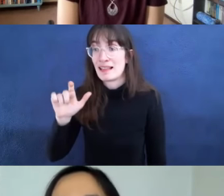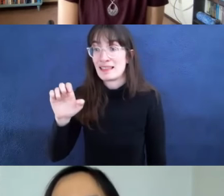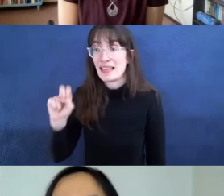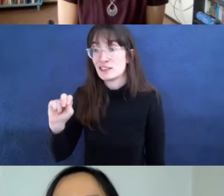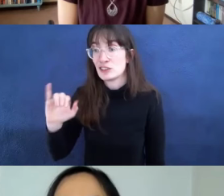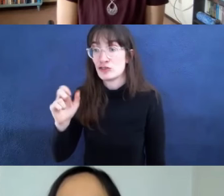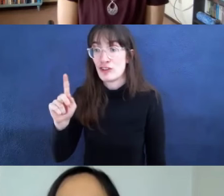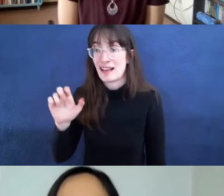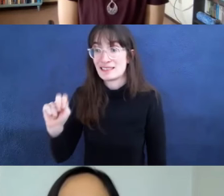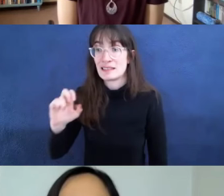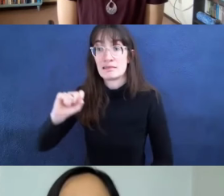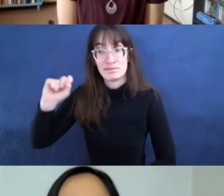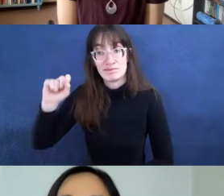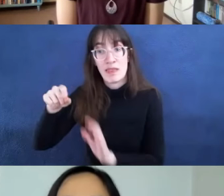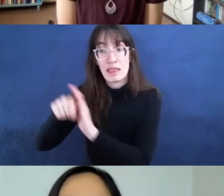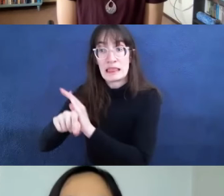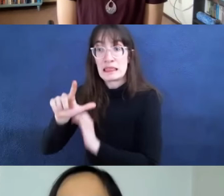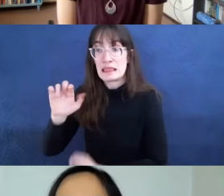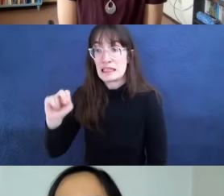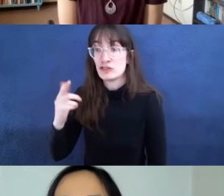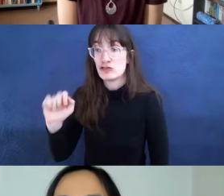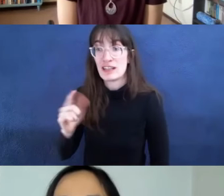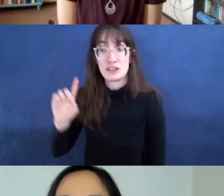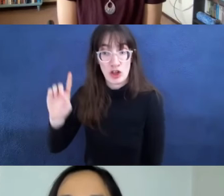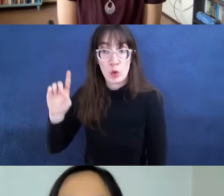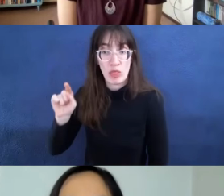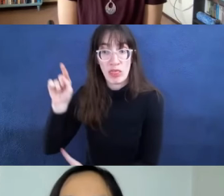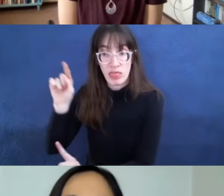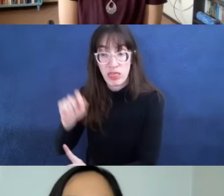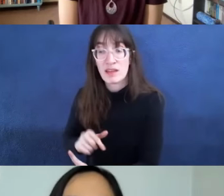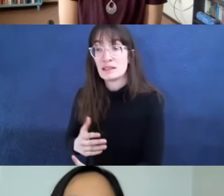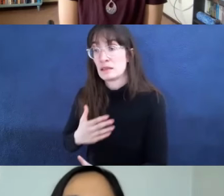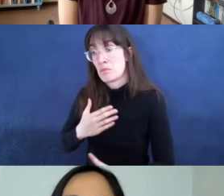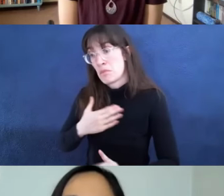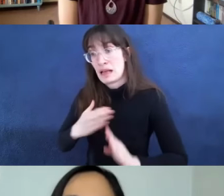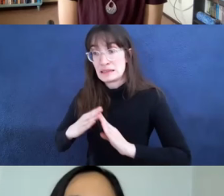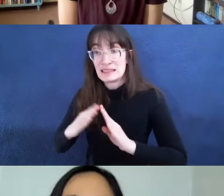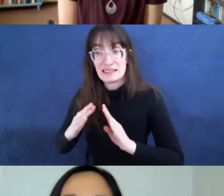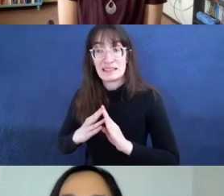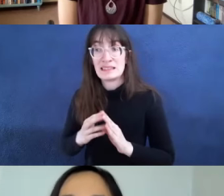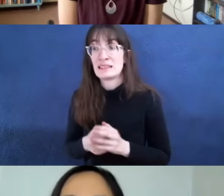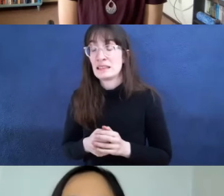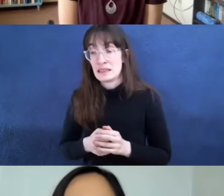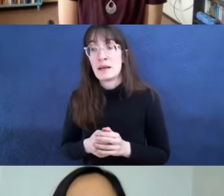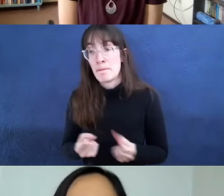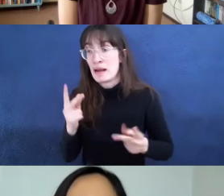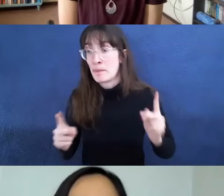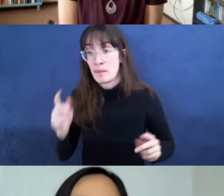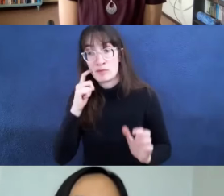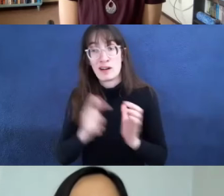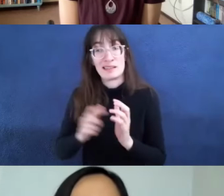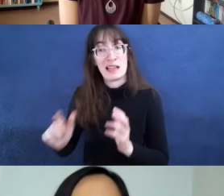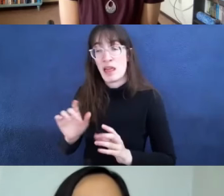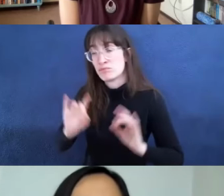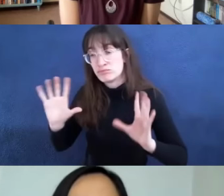lynching in Duluth, the city that I am in now, which has been regarded by many as one of the worst lynchings in